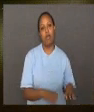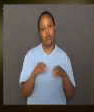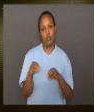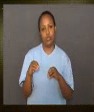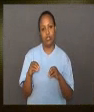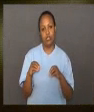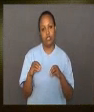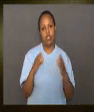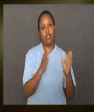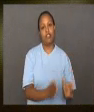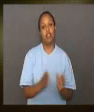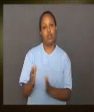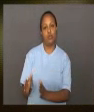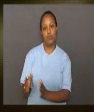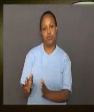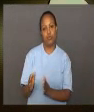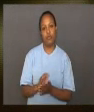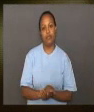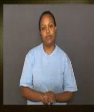Students, let's get ready.